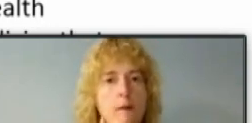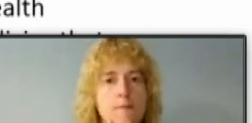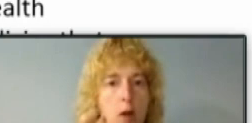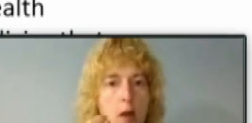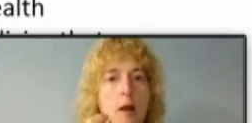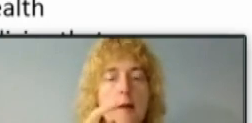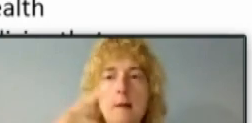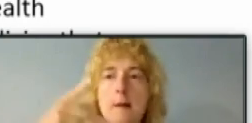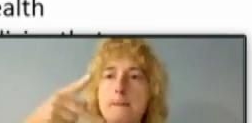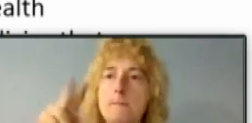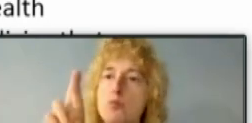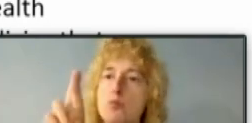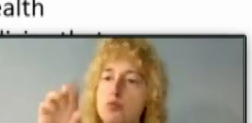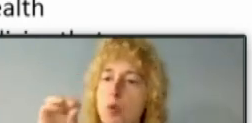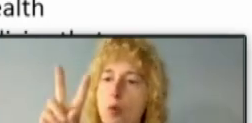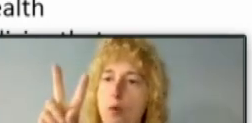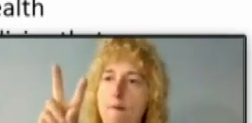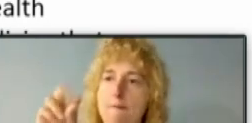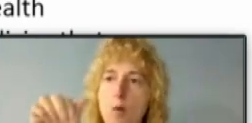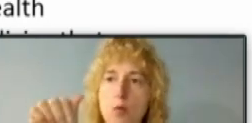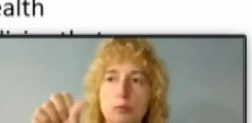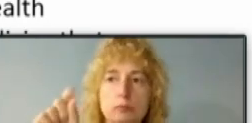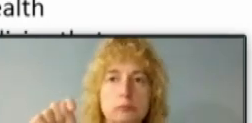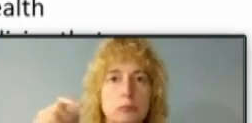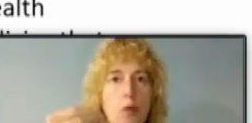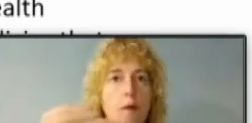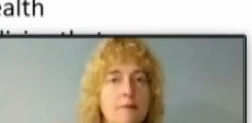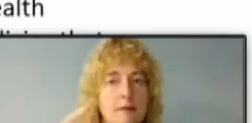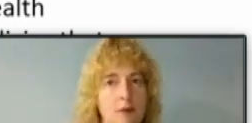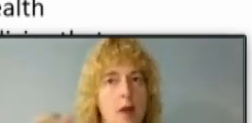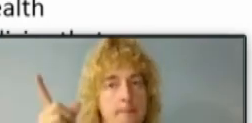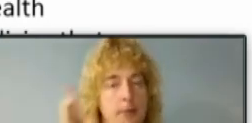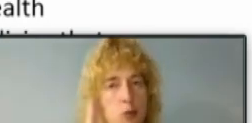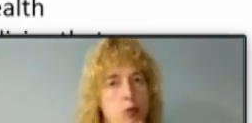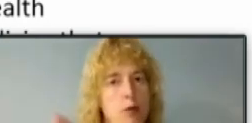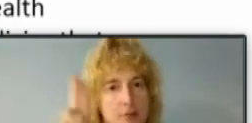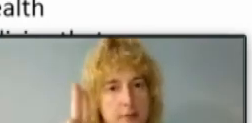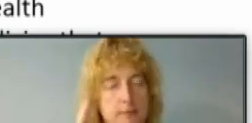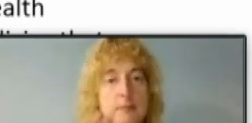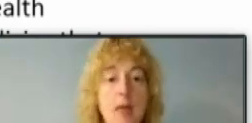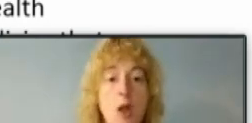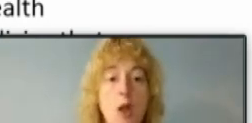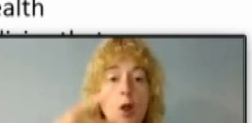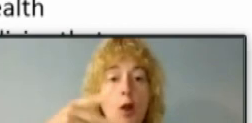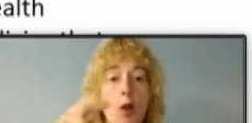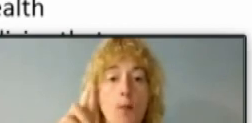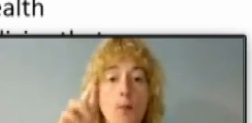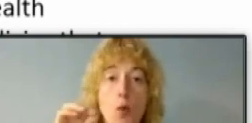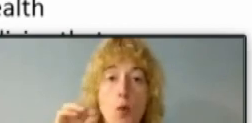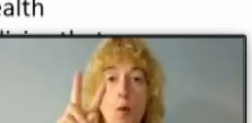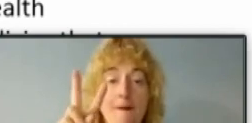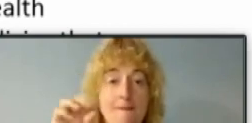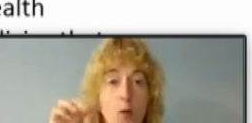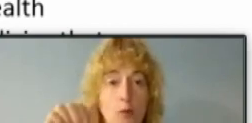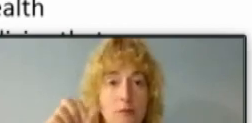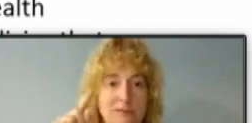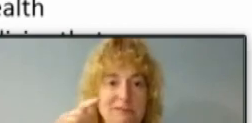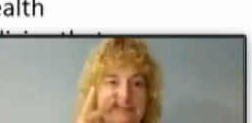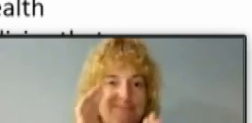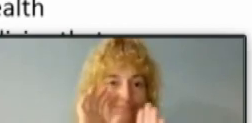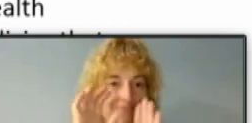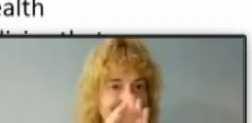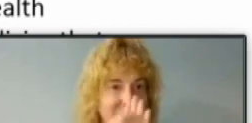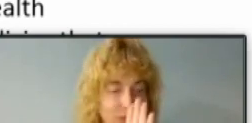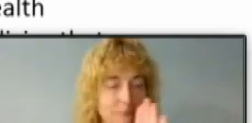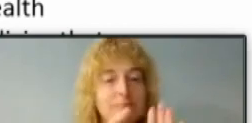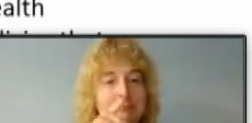Provost Office at Wayne State University. Our Provost is Dr. Keith Whitfield, and he, a